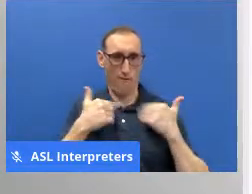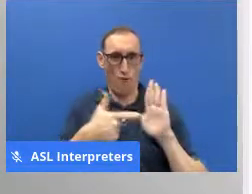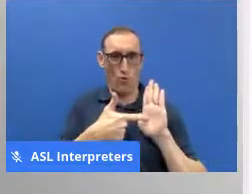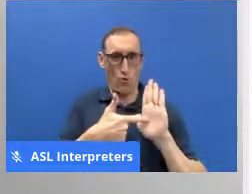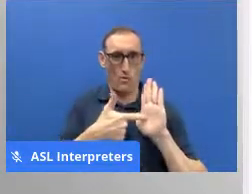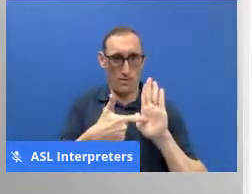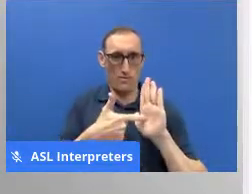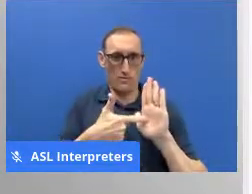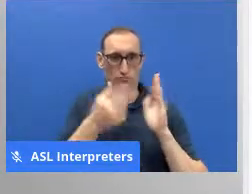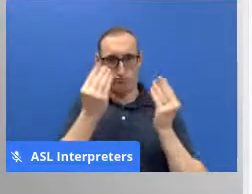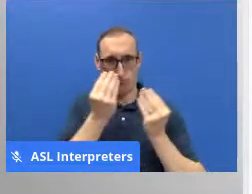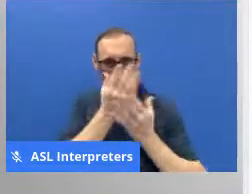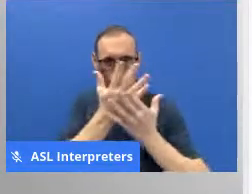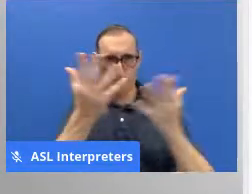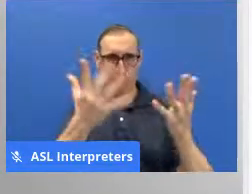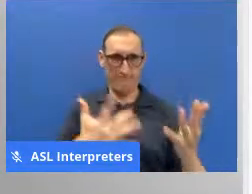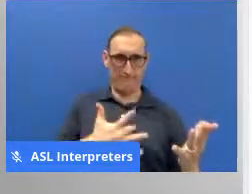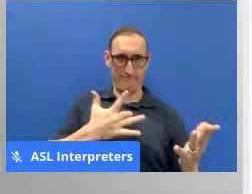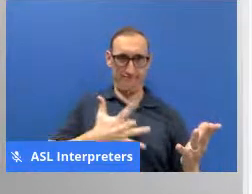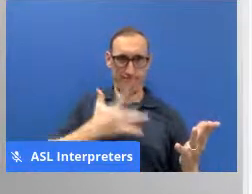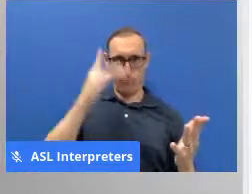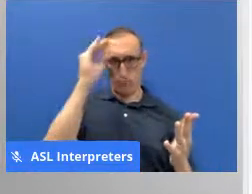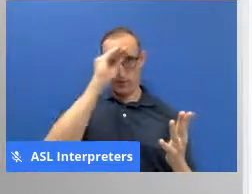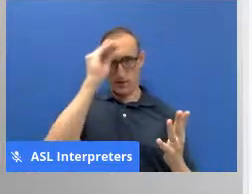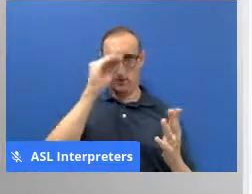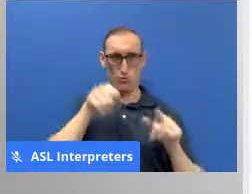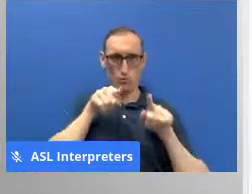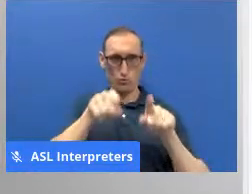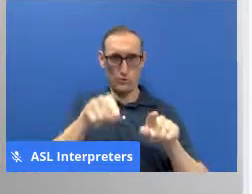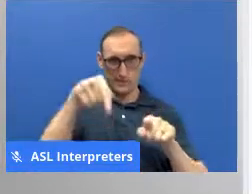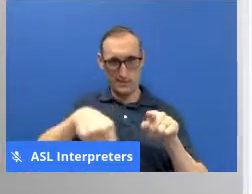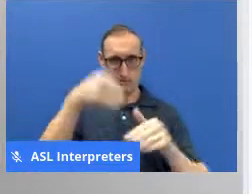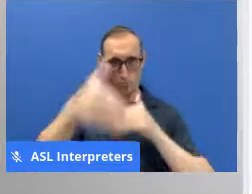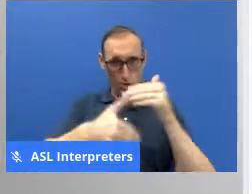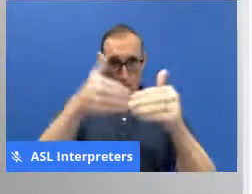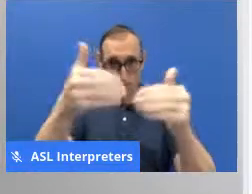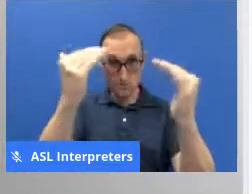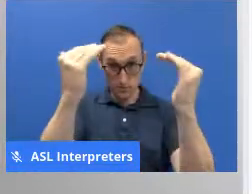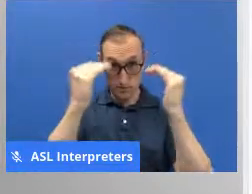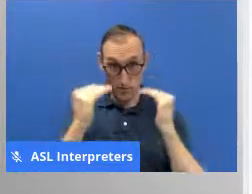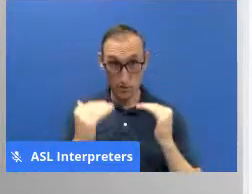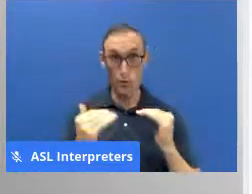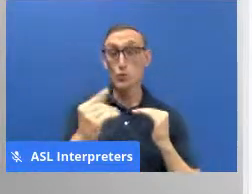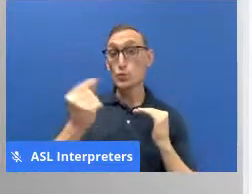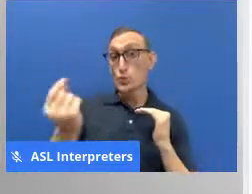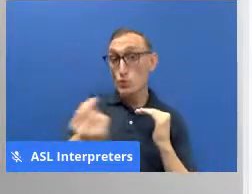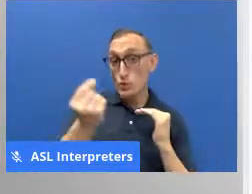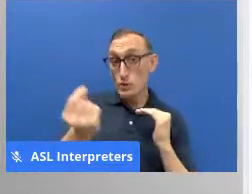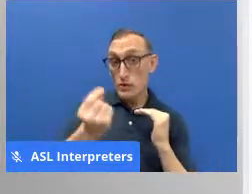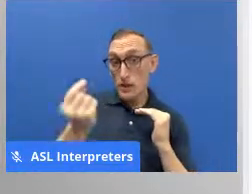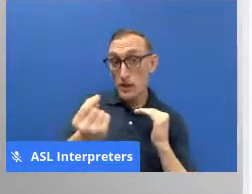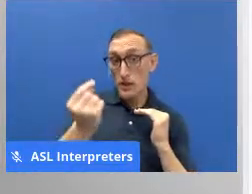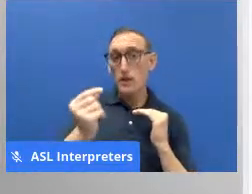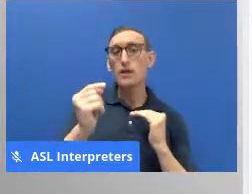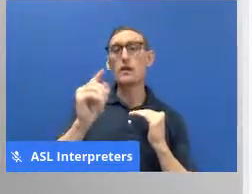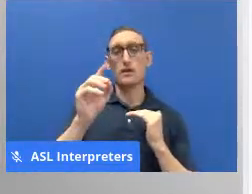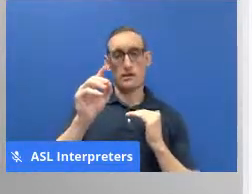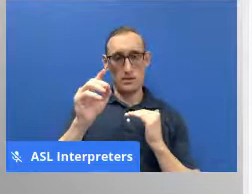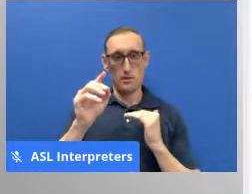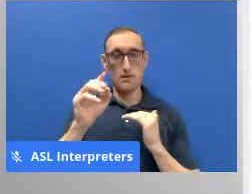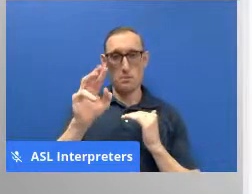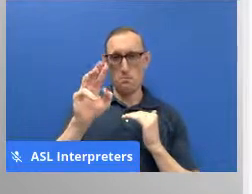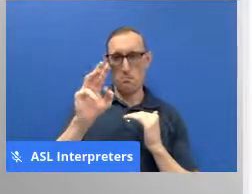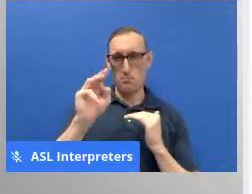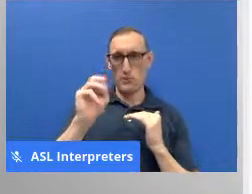for this process. And then on Tuesday, yes, you can get a copy of that, Mr. Davis. On Tuesday,